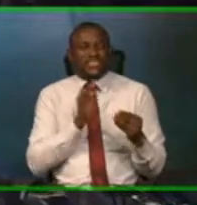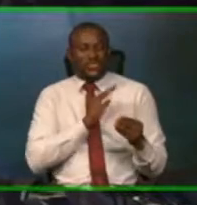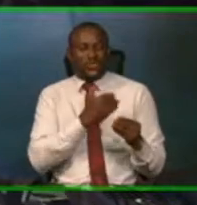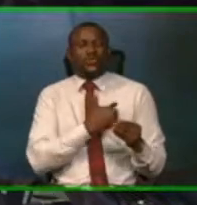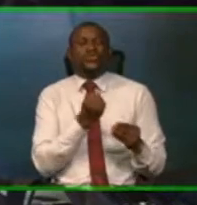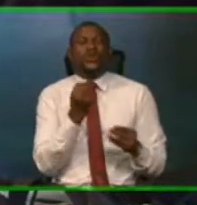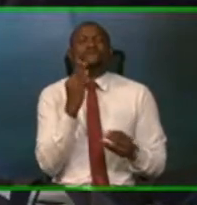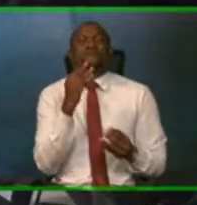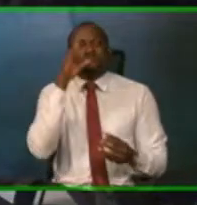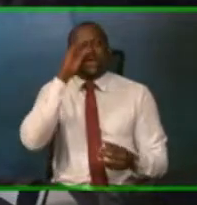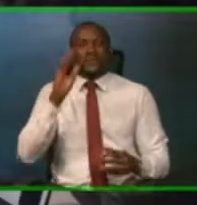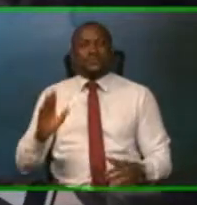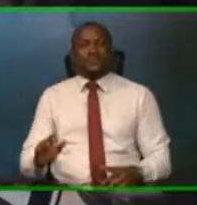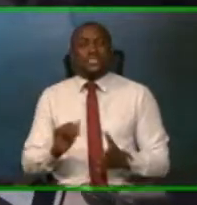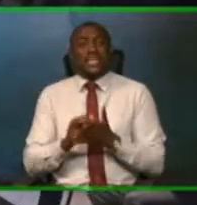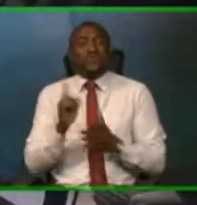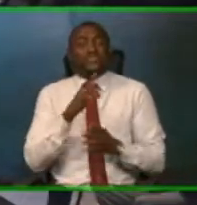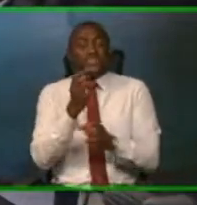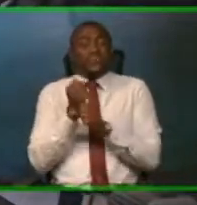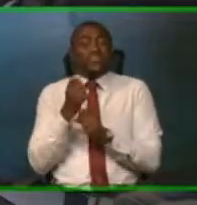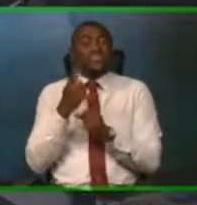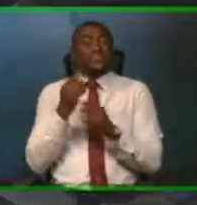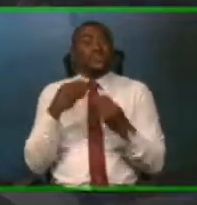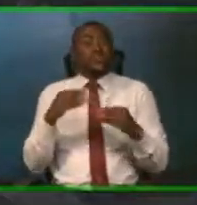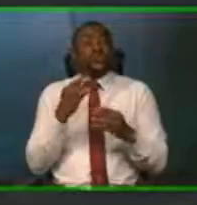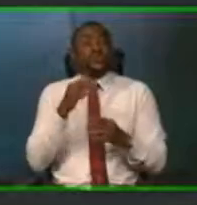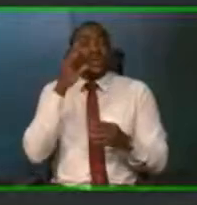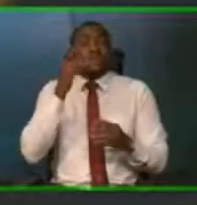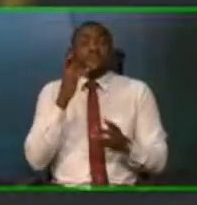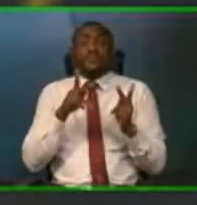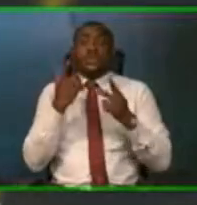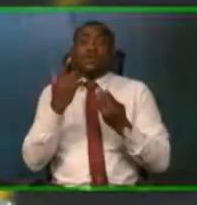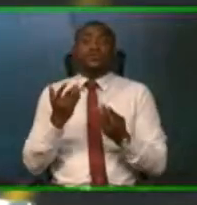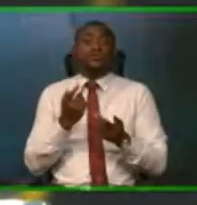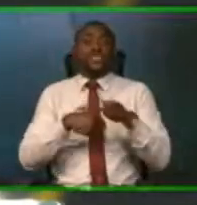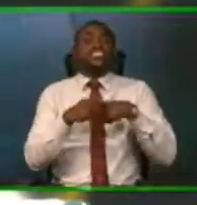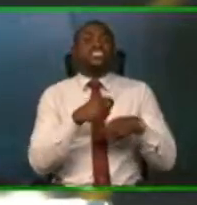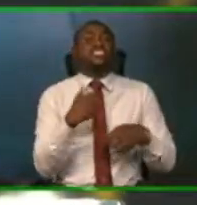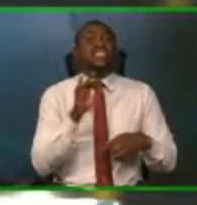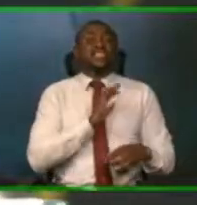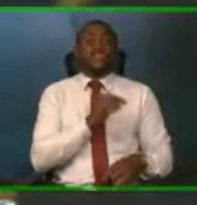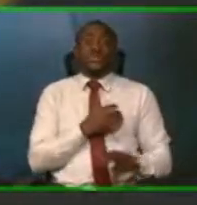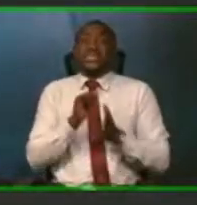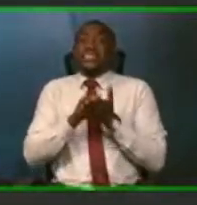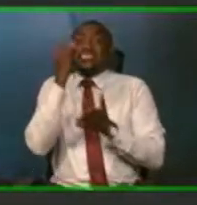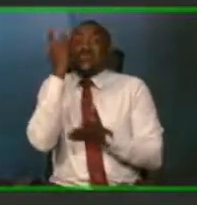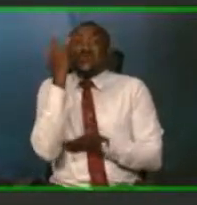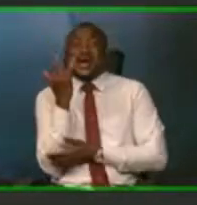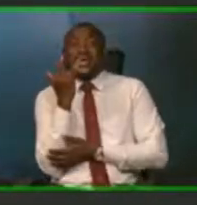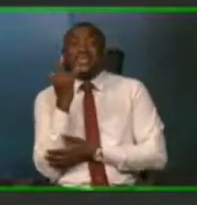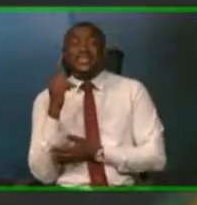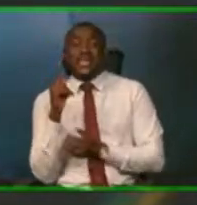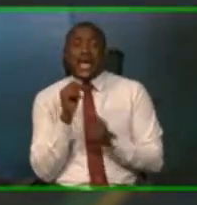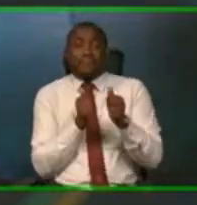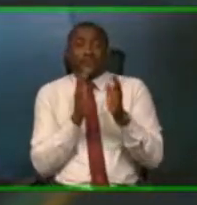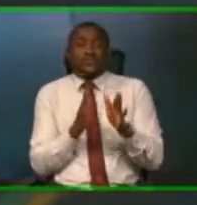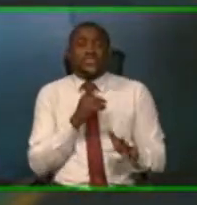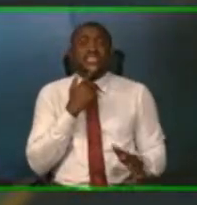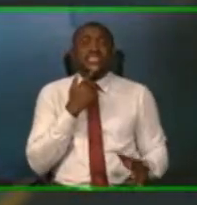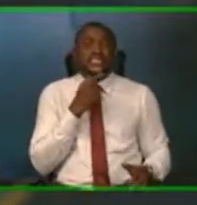men. That's where she got the souls of men. Those who came to exchange their souls. That's why the apostle